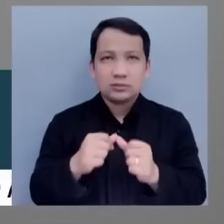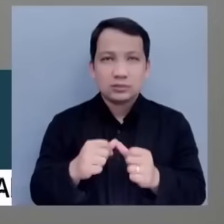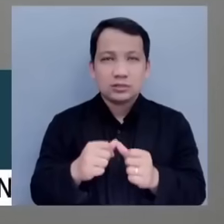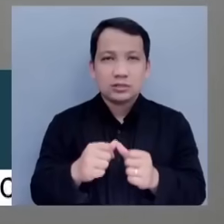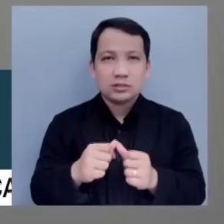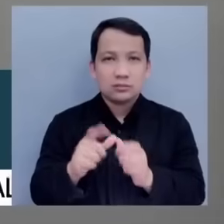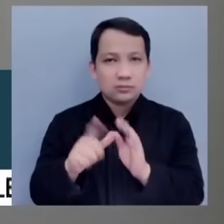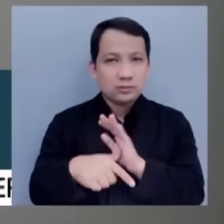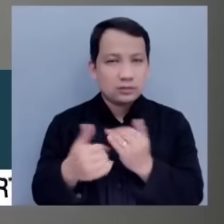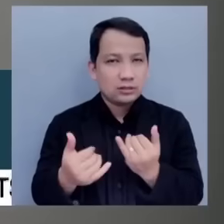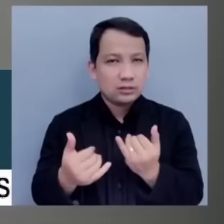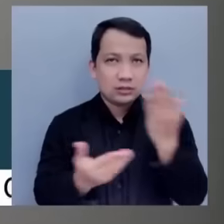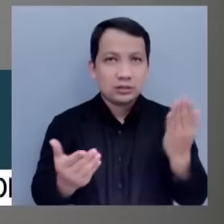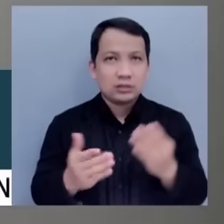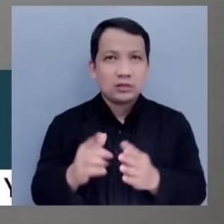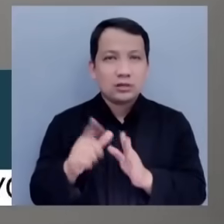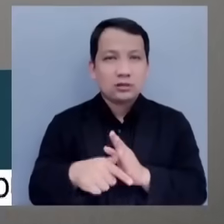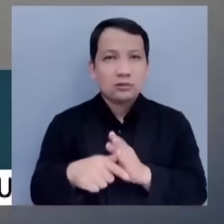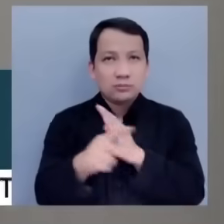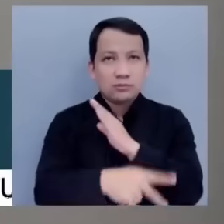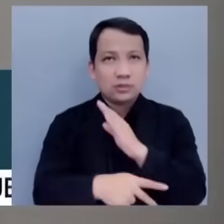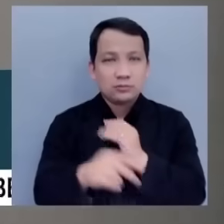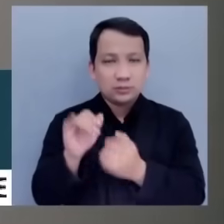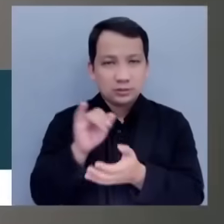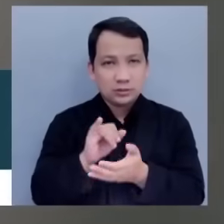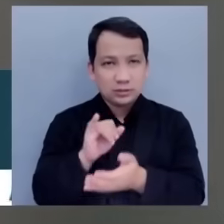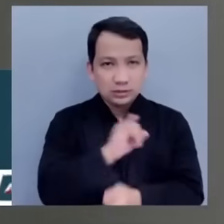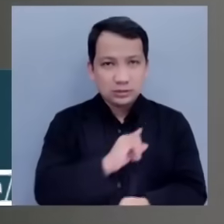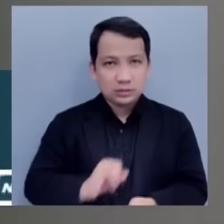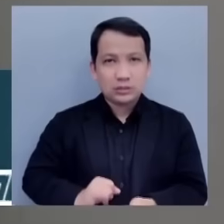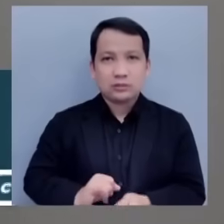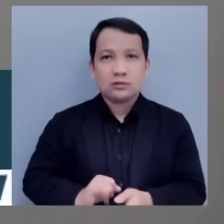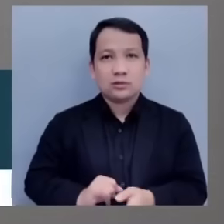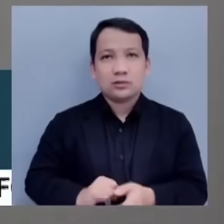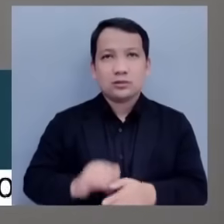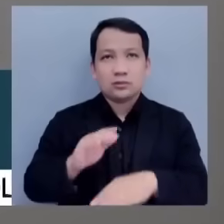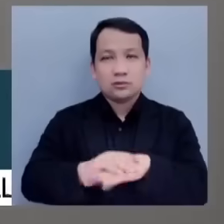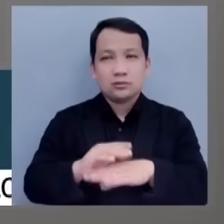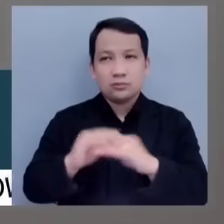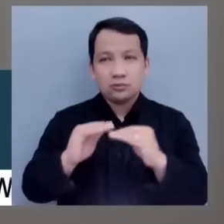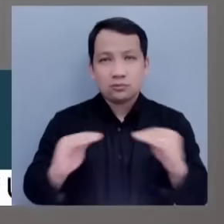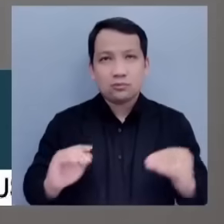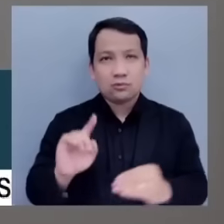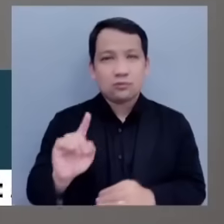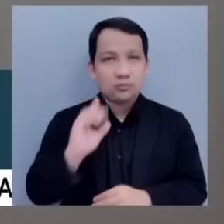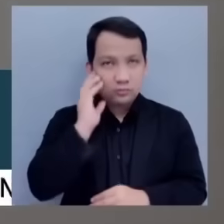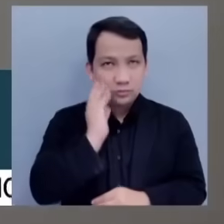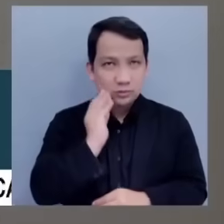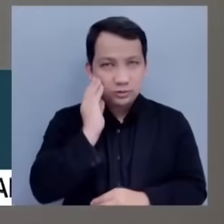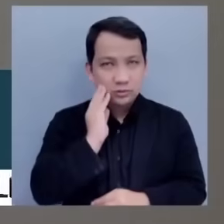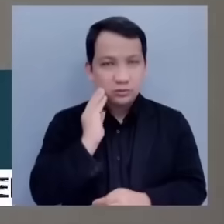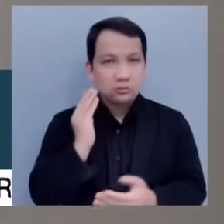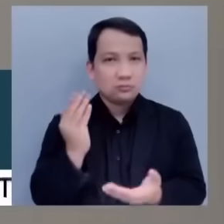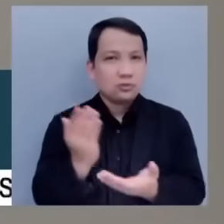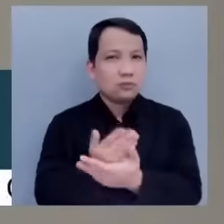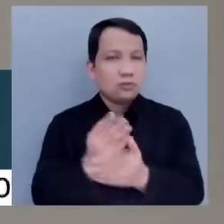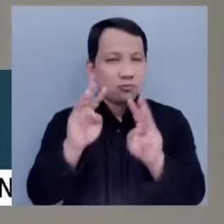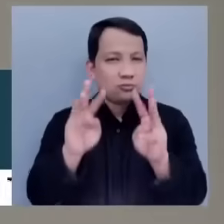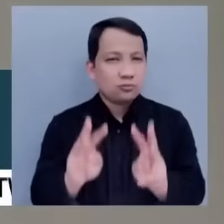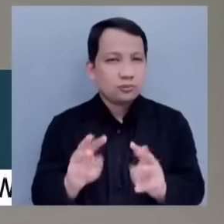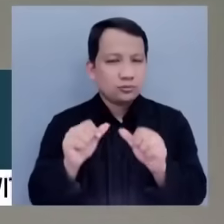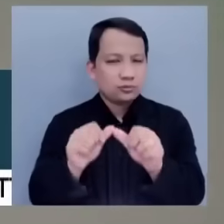today. Meanwhile, the province of Isabela, which is also under signal number one, is experiencing gloomy weather and intermittent